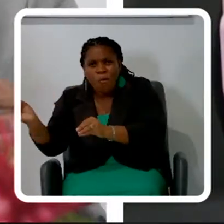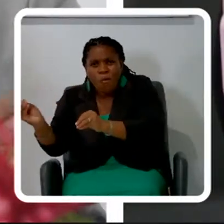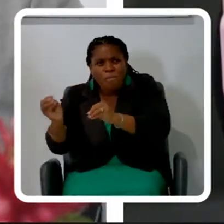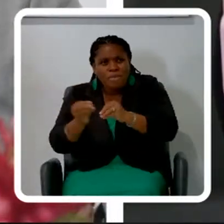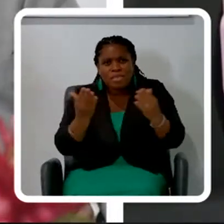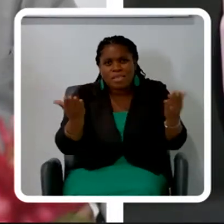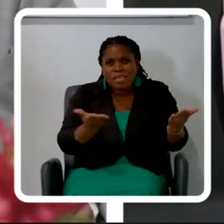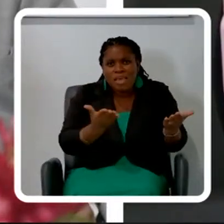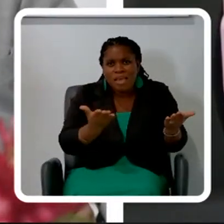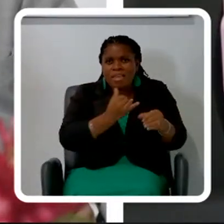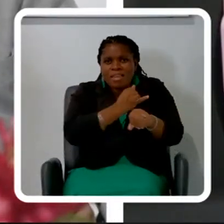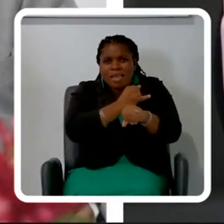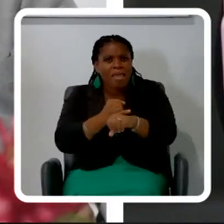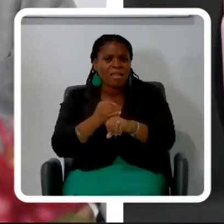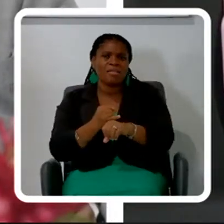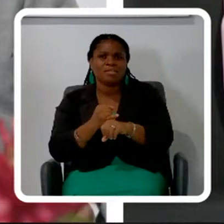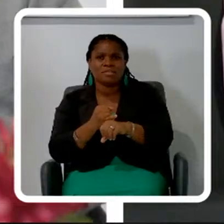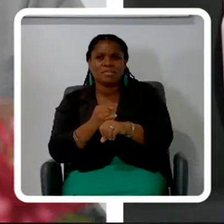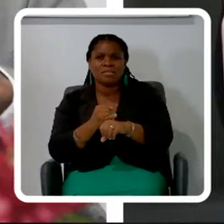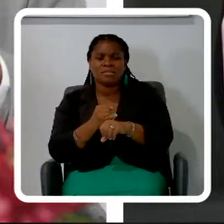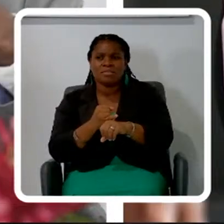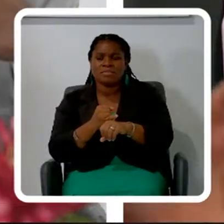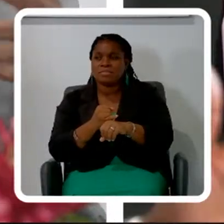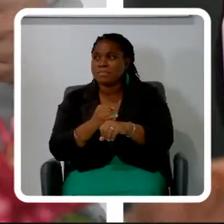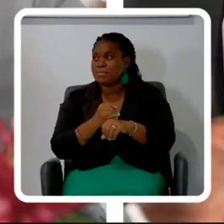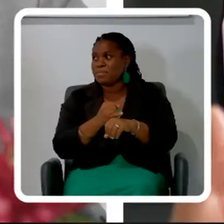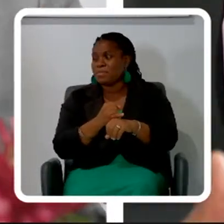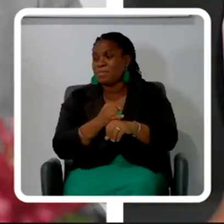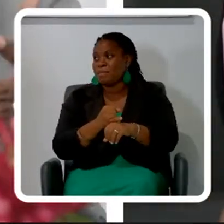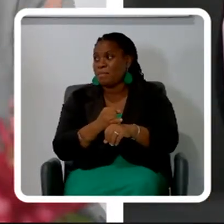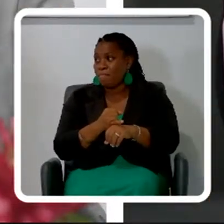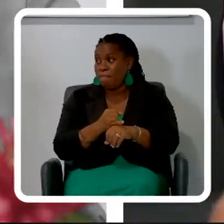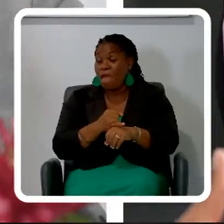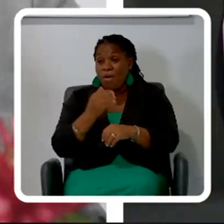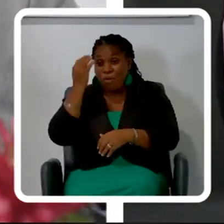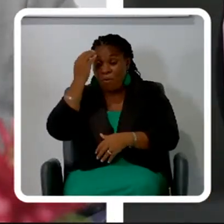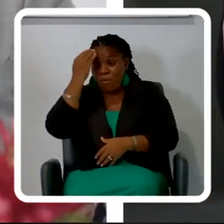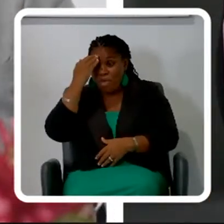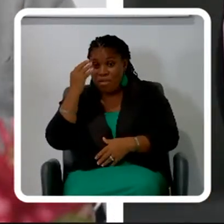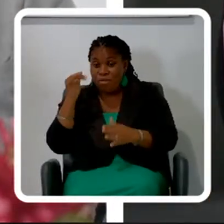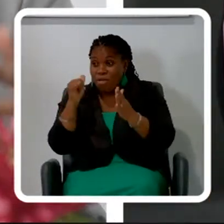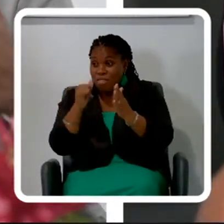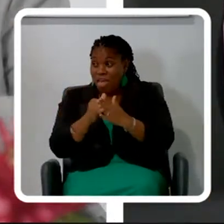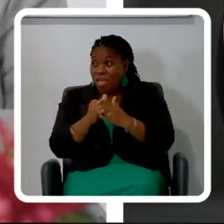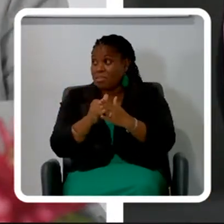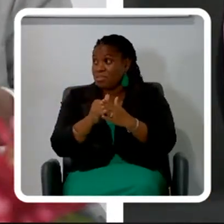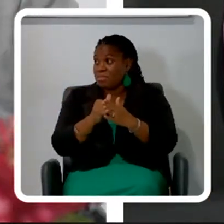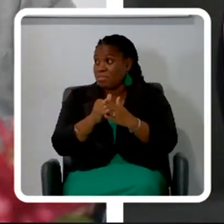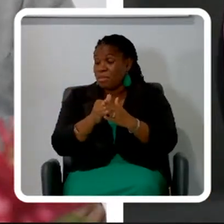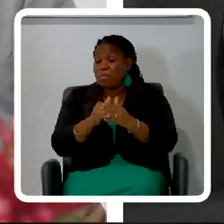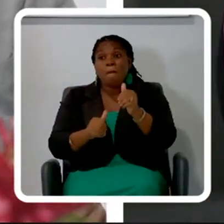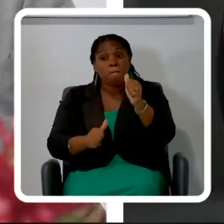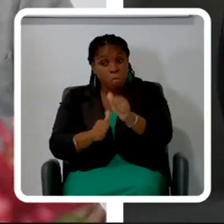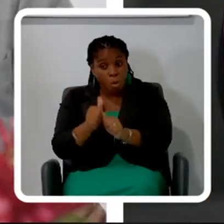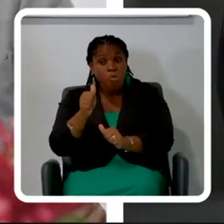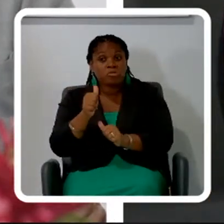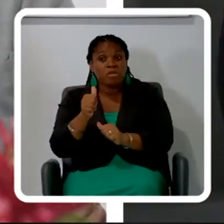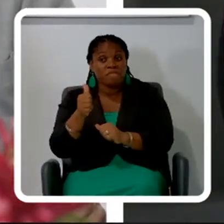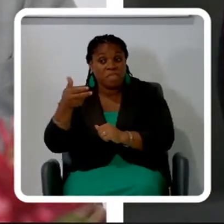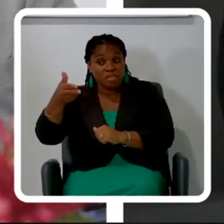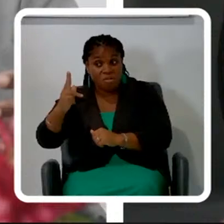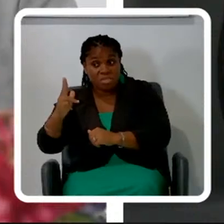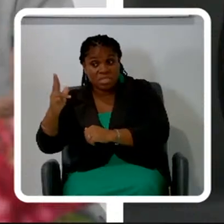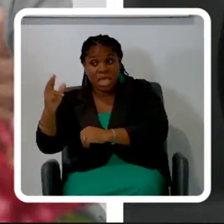more, because as we know, 90+% of the guns that come into the Caribbean are made in the United States of